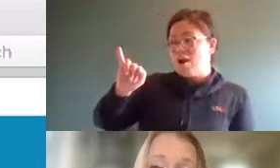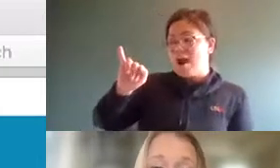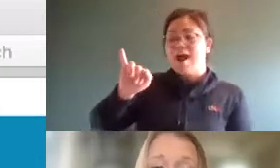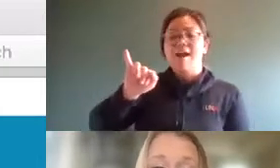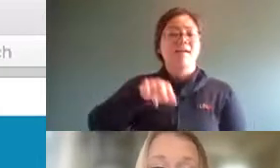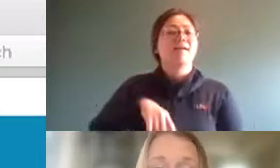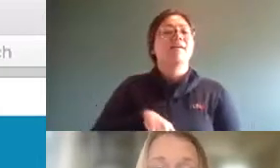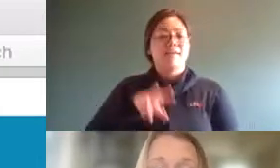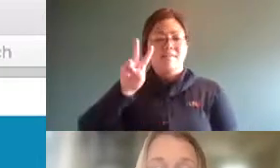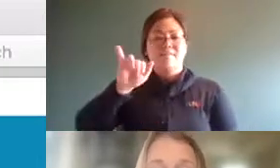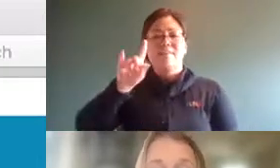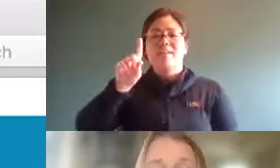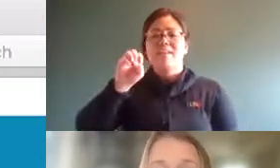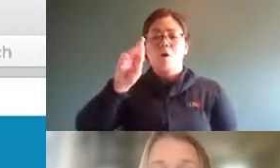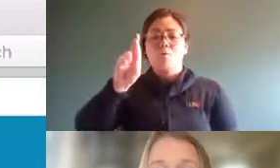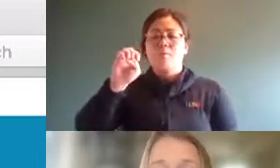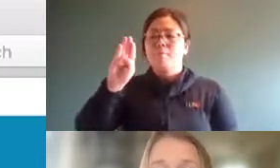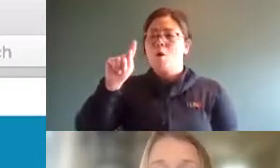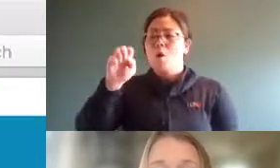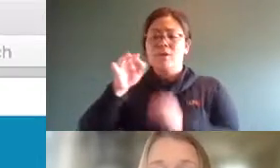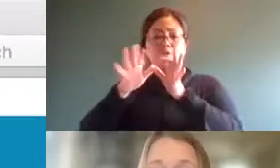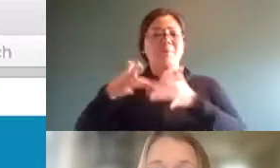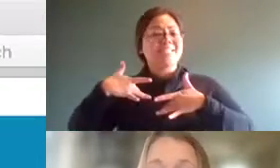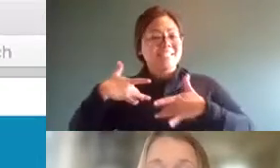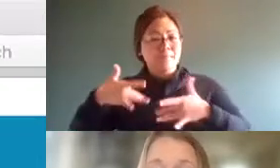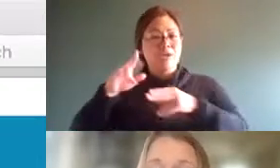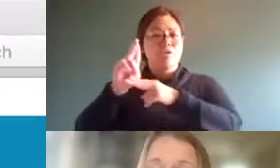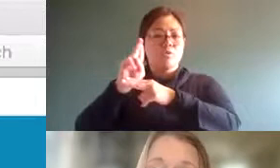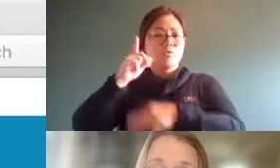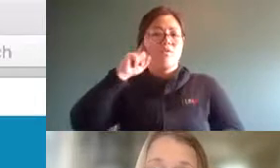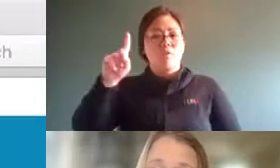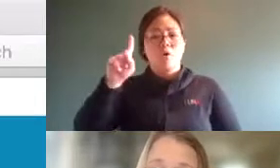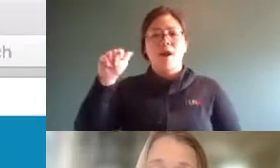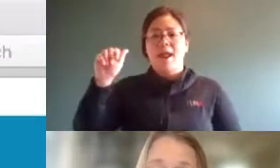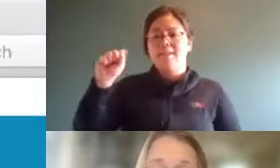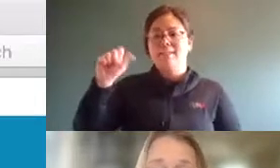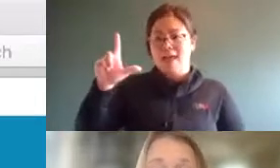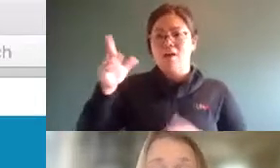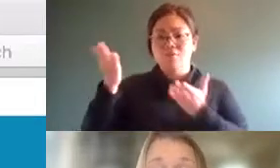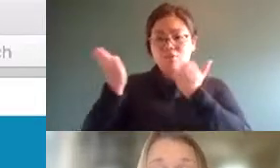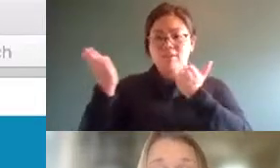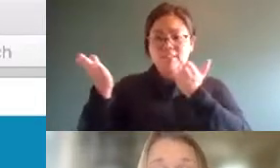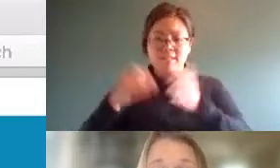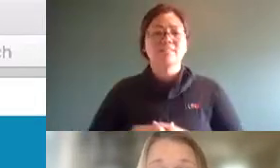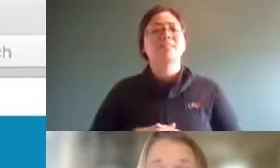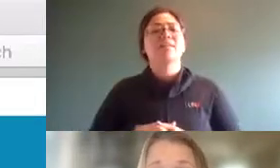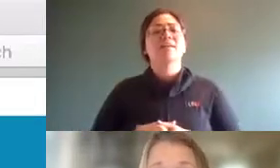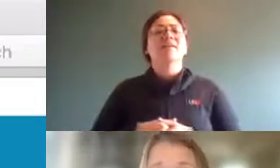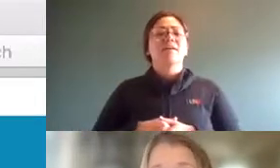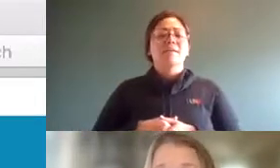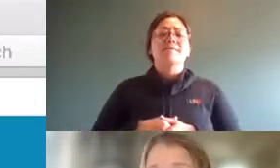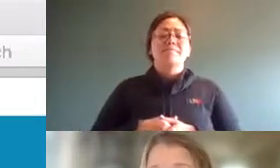or VRI. This is typically utilized for American Sign Language services. Essentially,